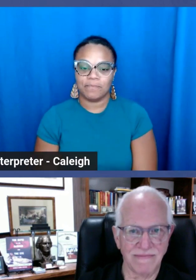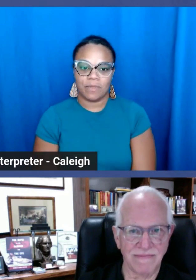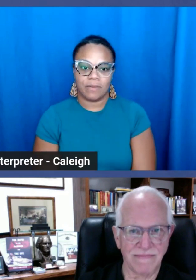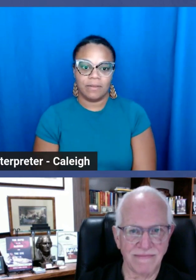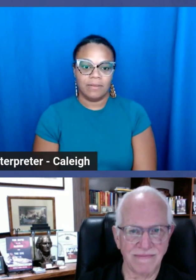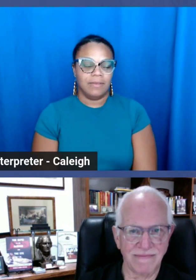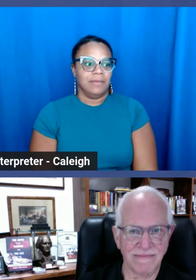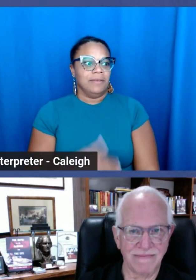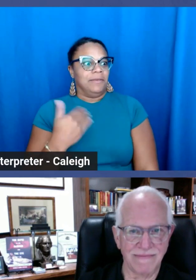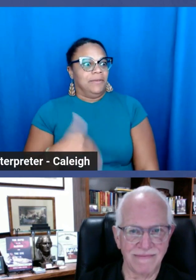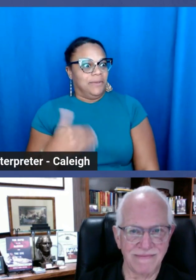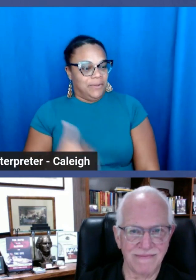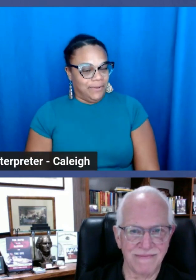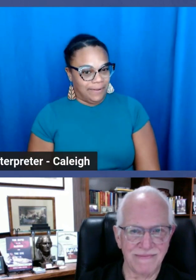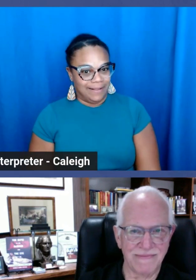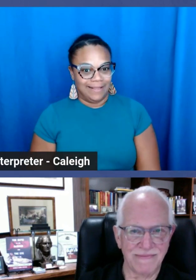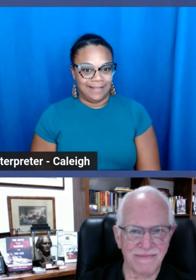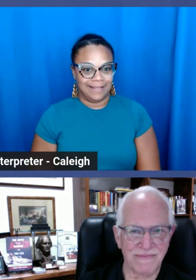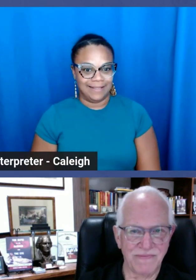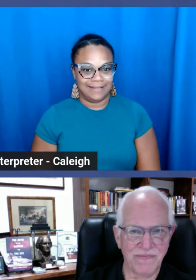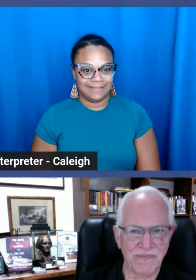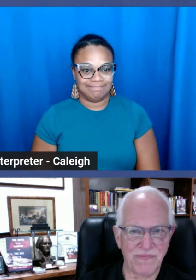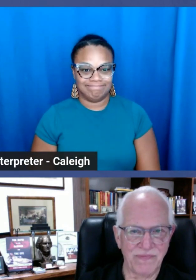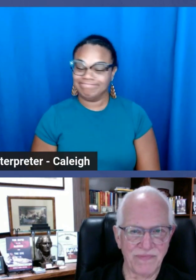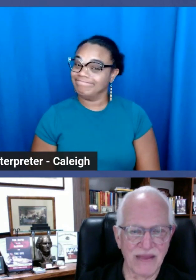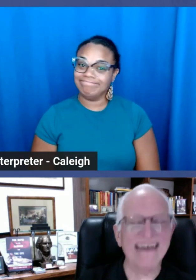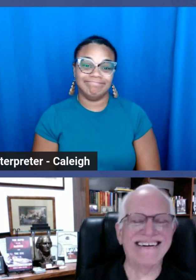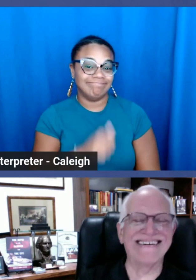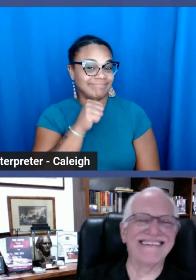Oh, doesn't sound very good.